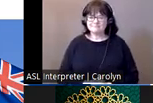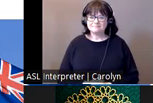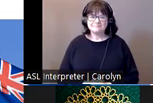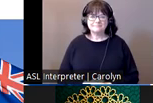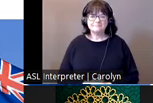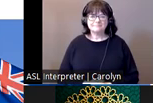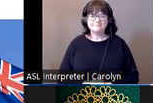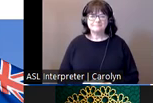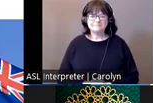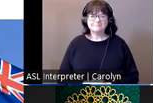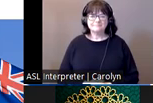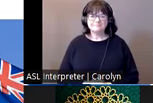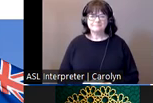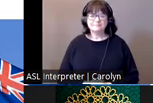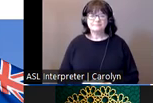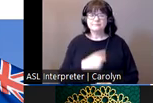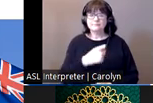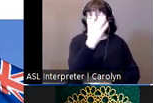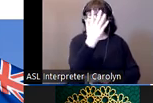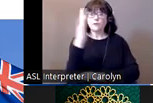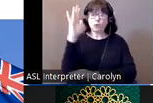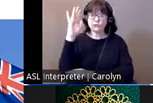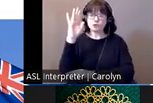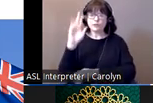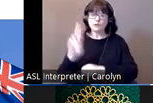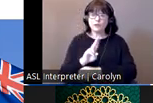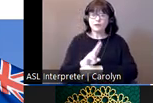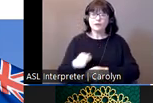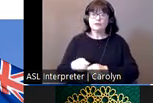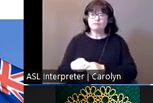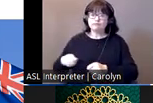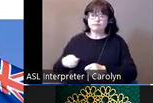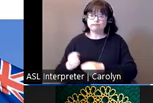The chainsaw use in forestry one